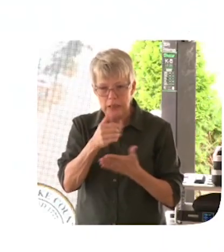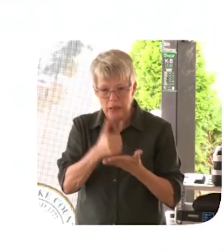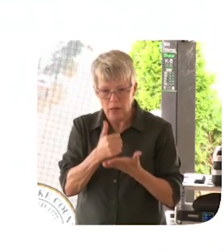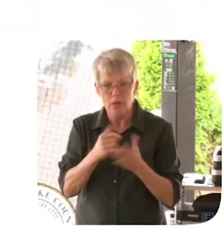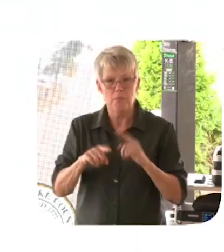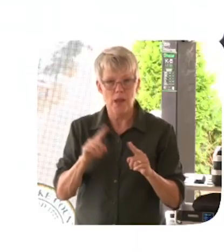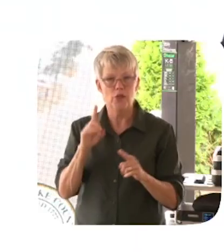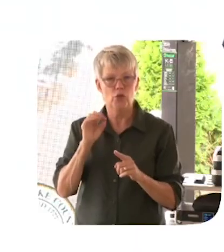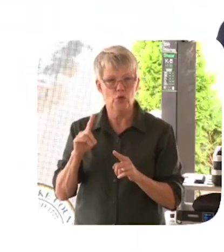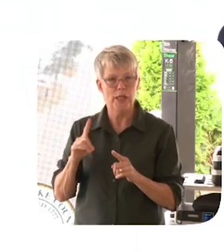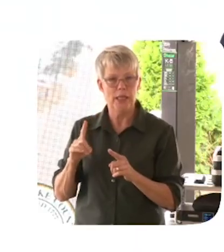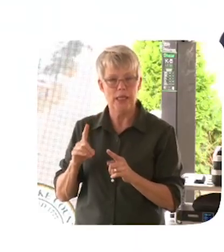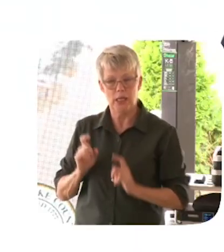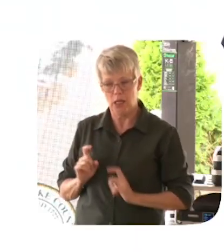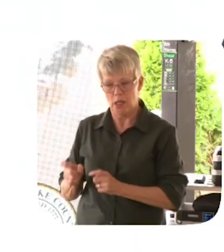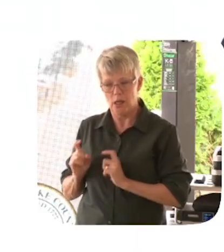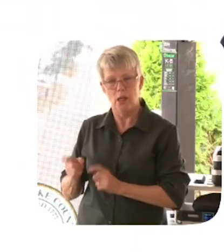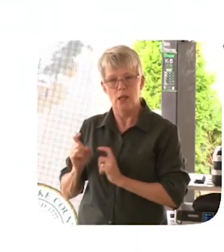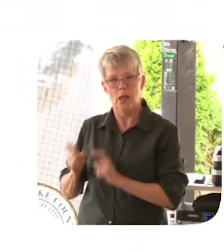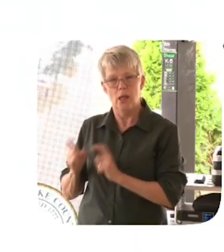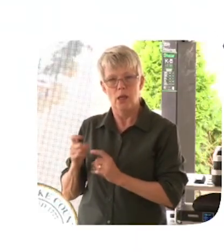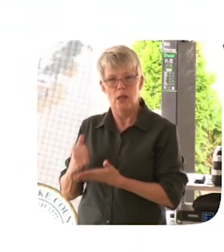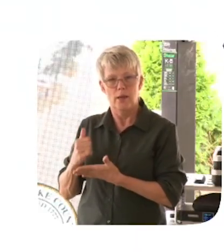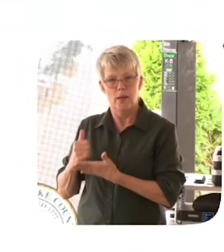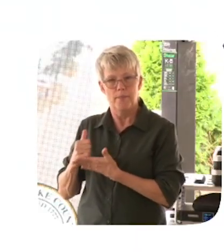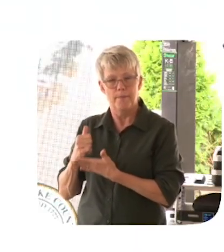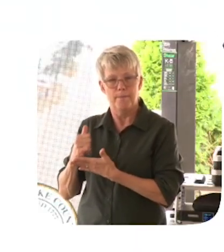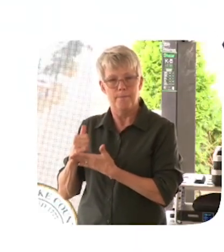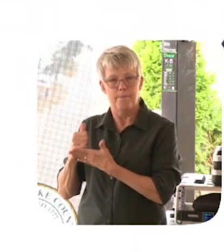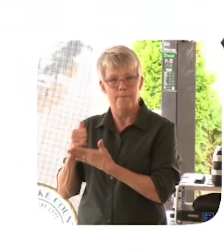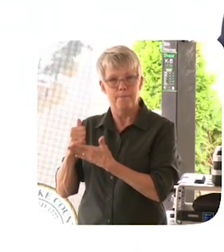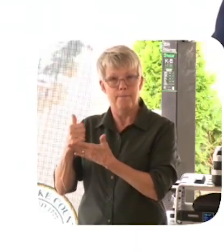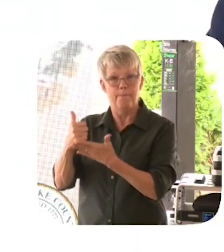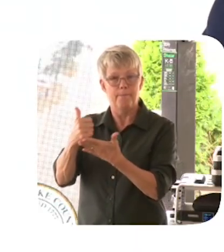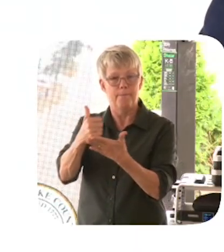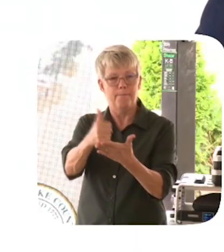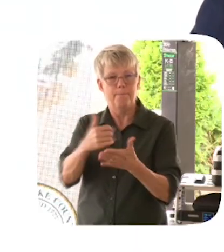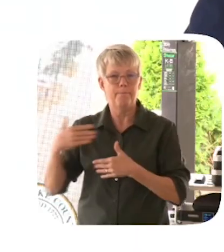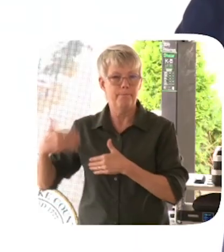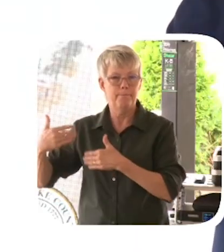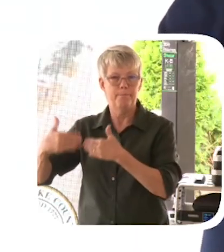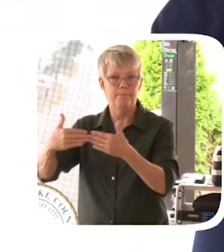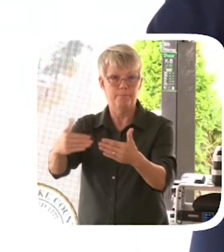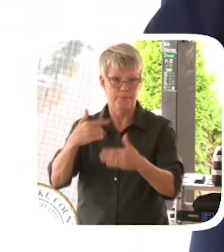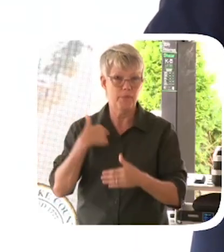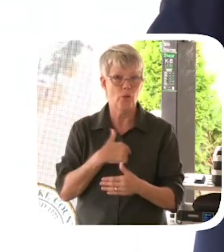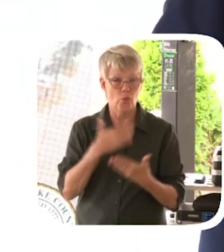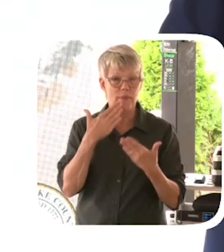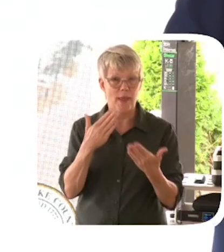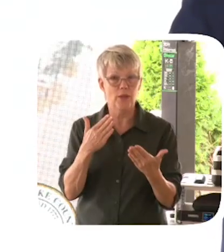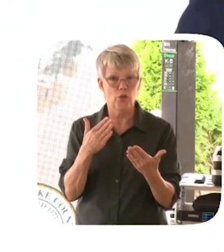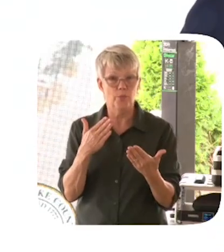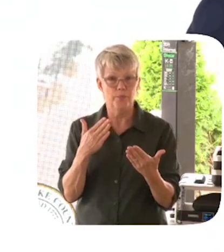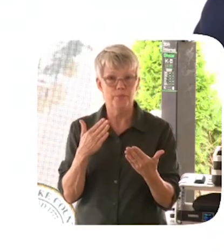help support the front line in many, many different ways. We thank you.